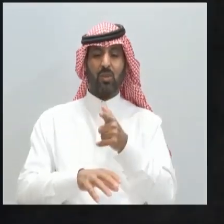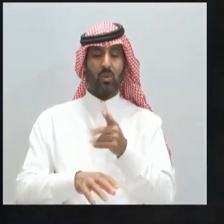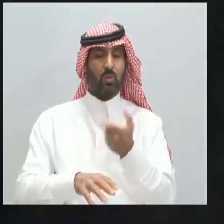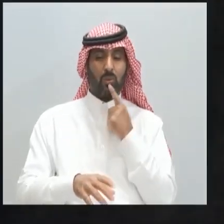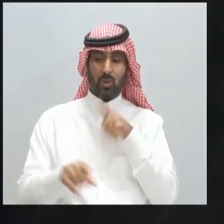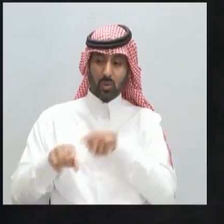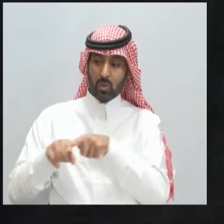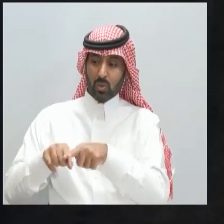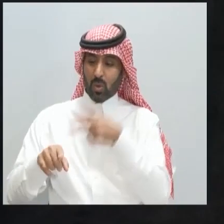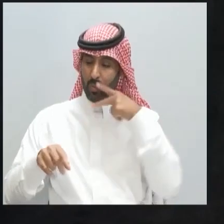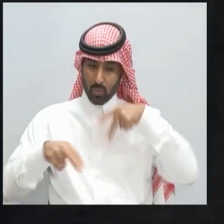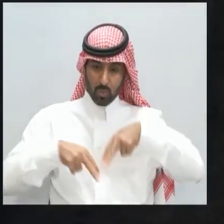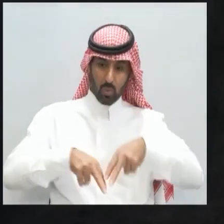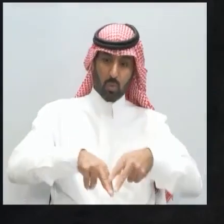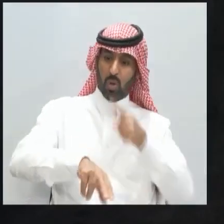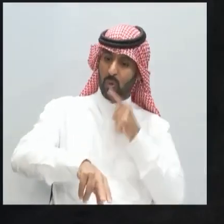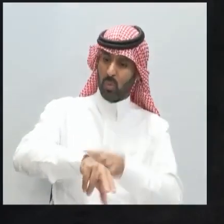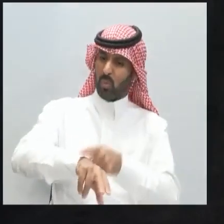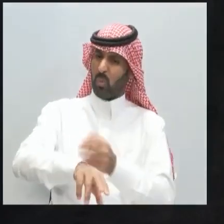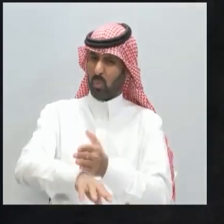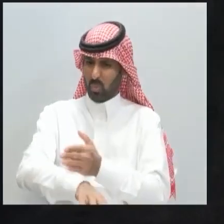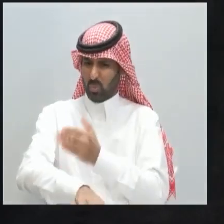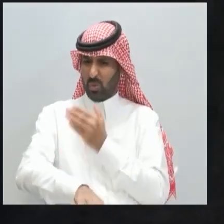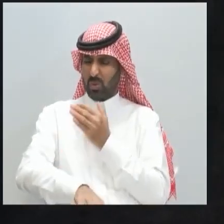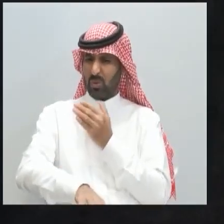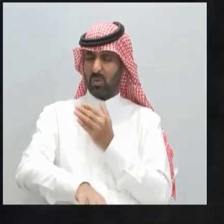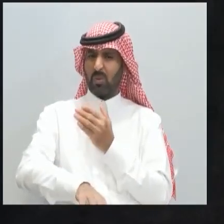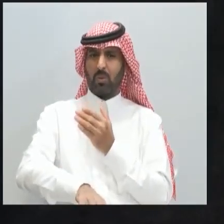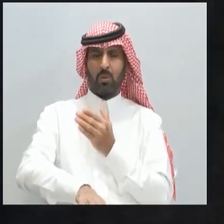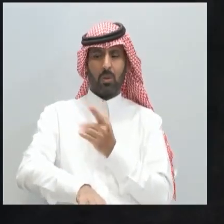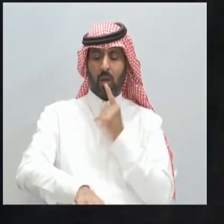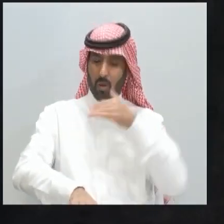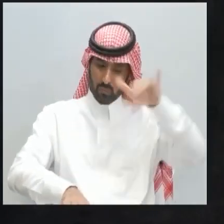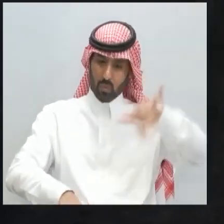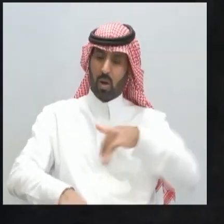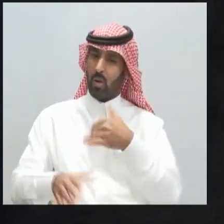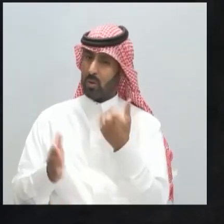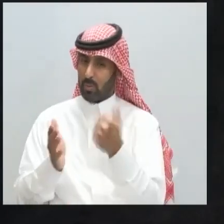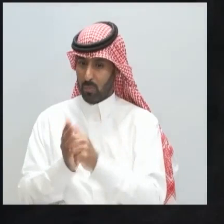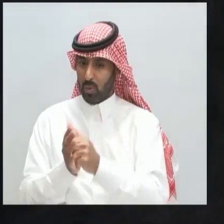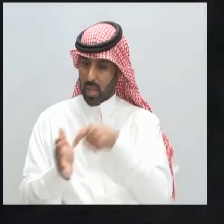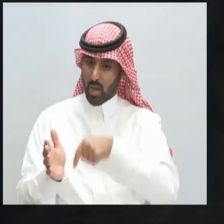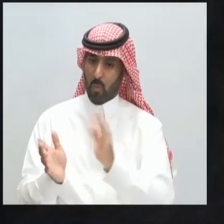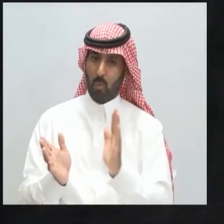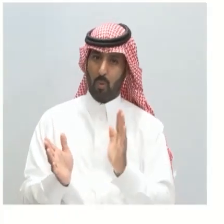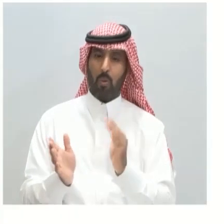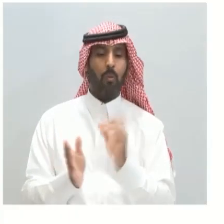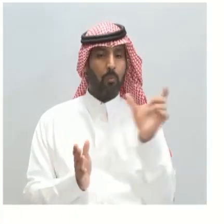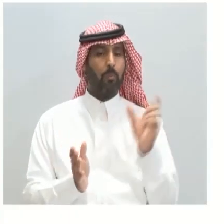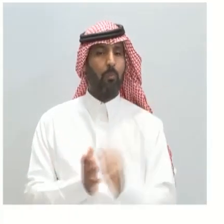with your friends, when you're out with your friends, you say, it's getting late. It's getting late. I have to go home now. Also here we